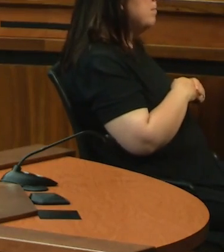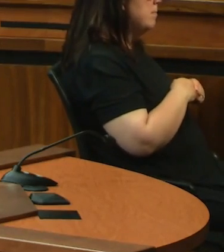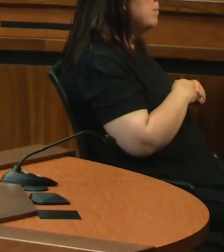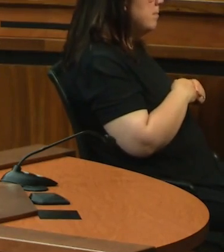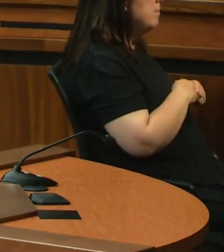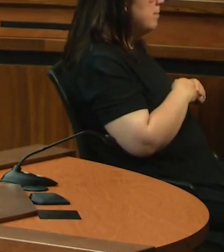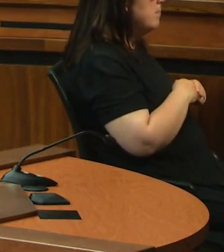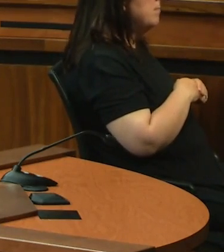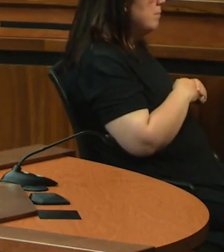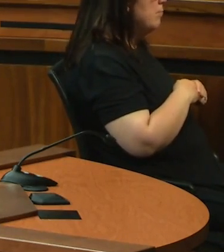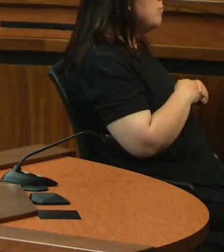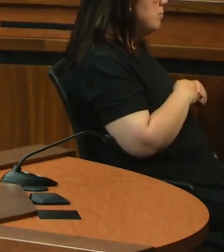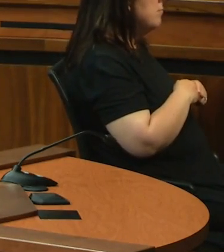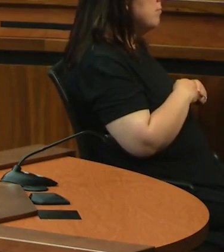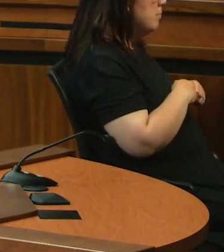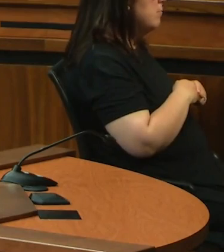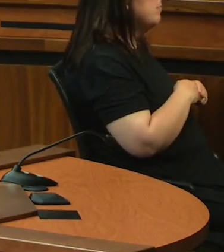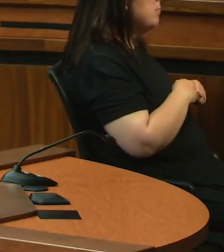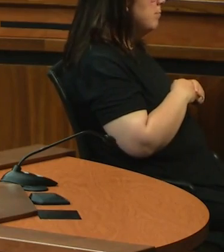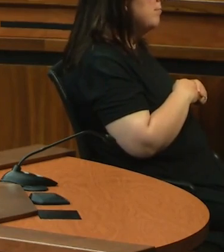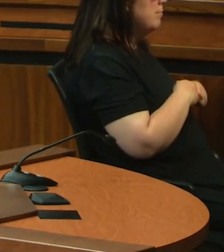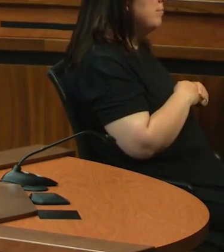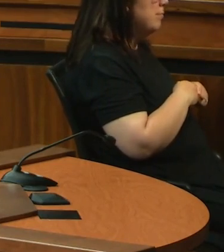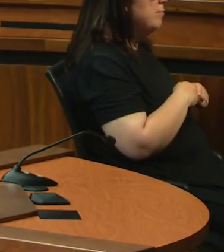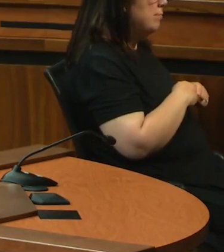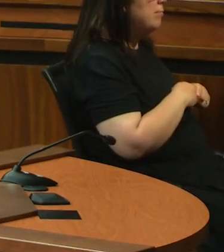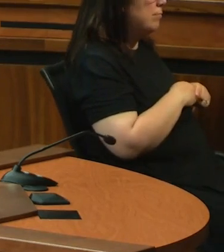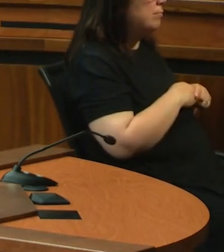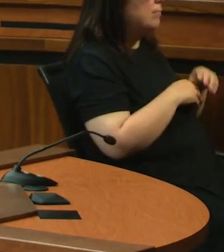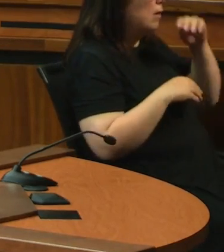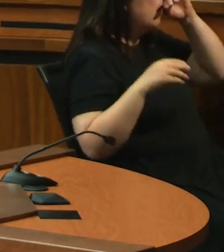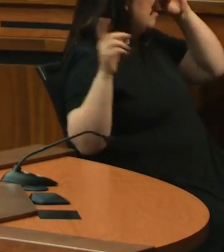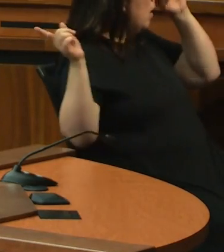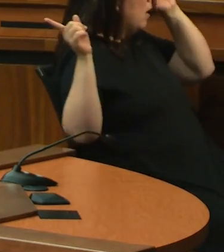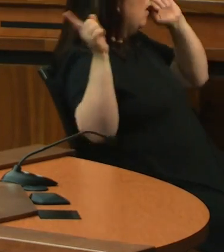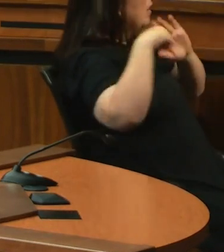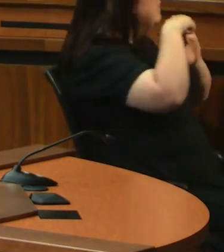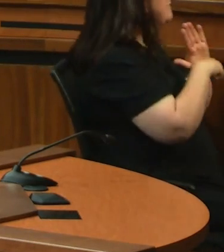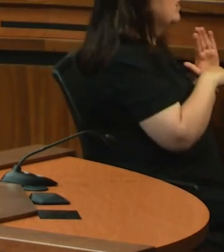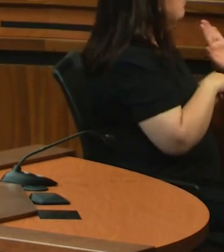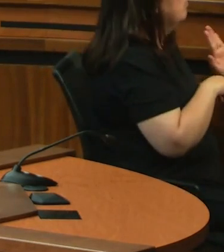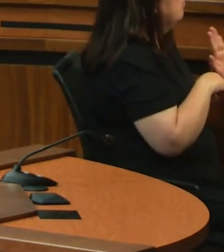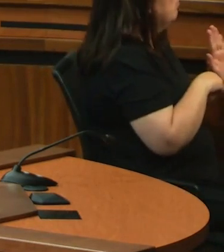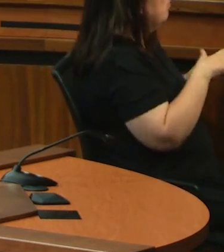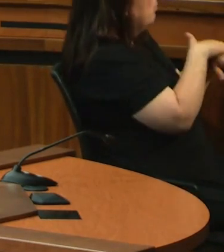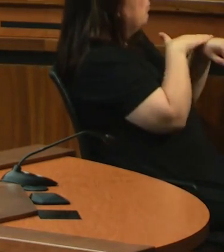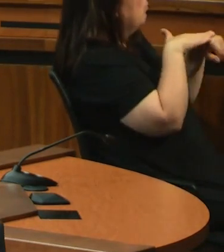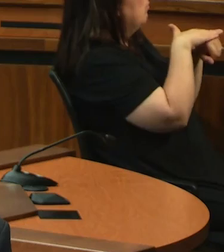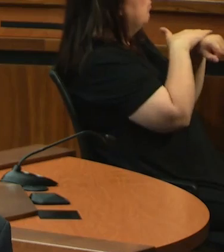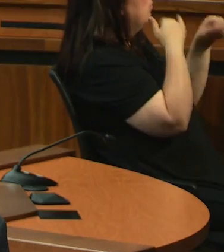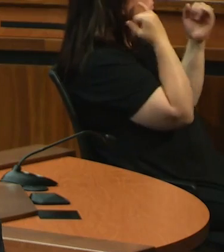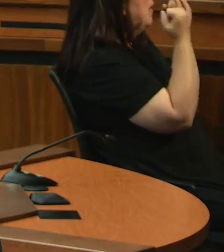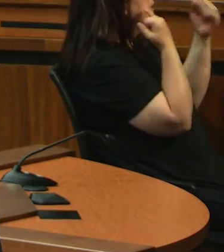don't fret, because the devil is in the details, and the details are all still to come. These are very conceptual and broad brush improvements we're